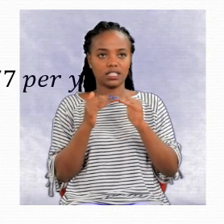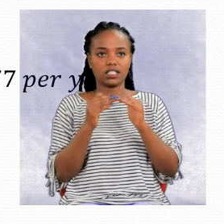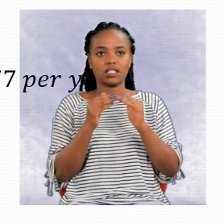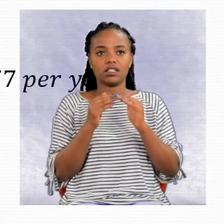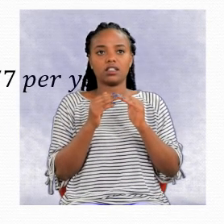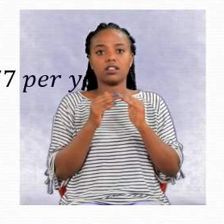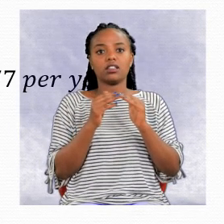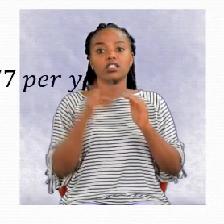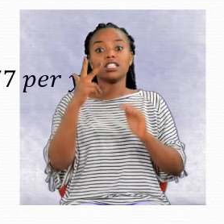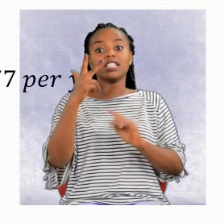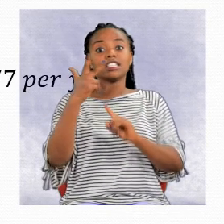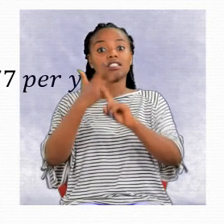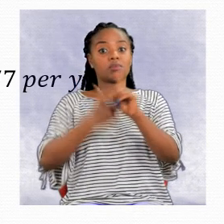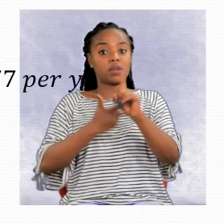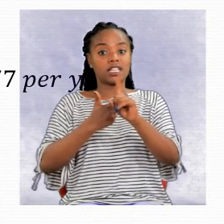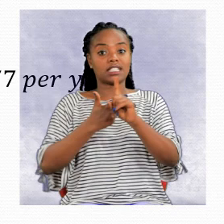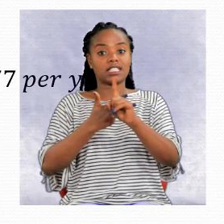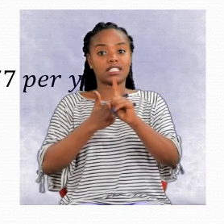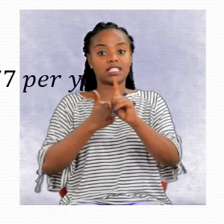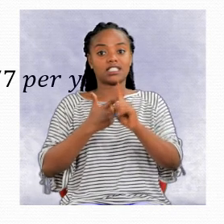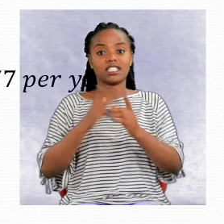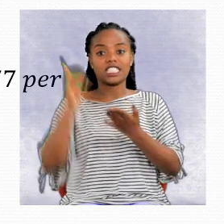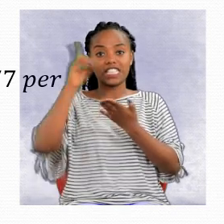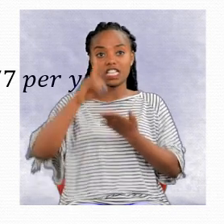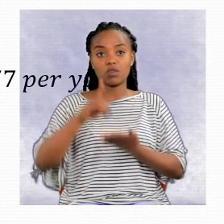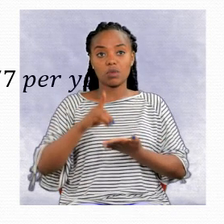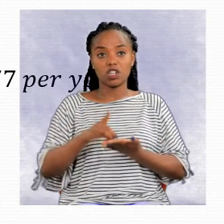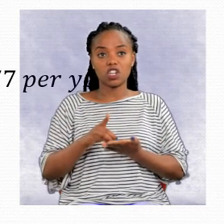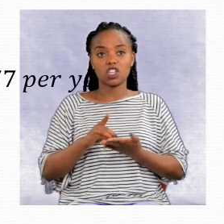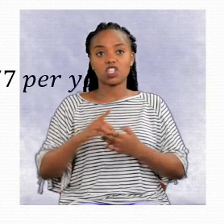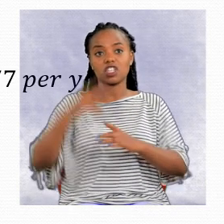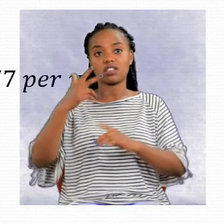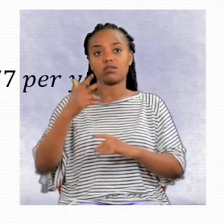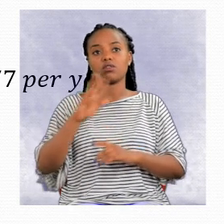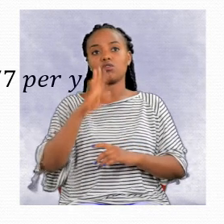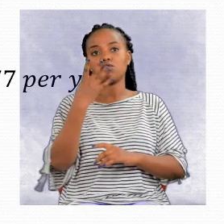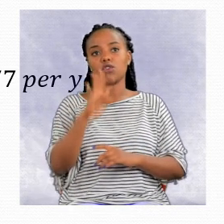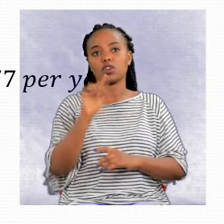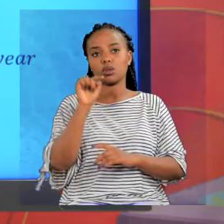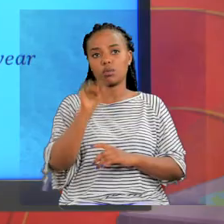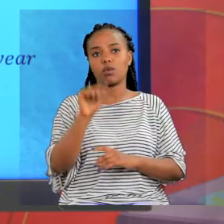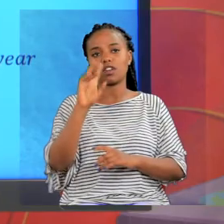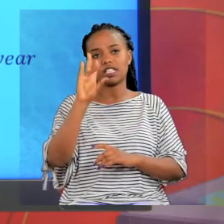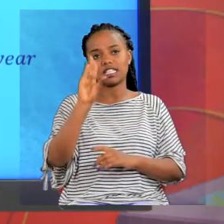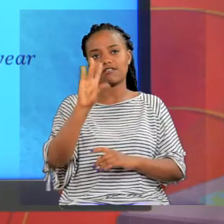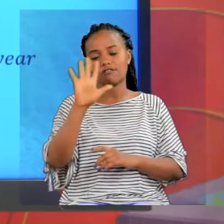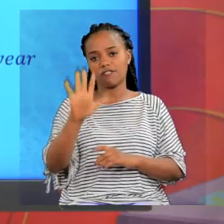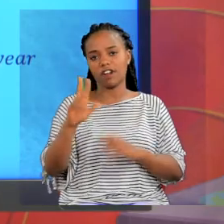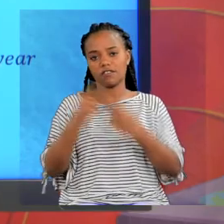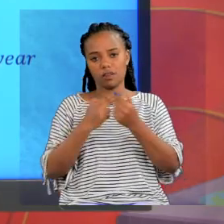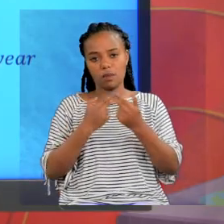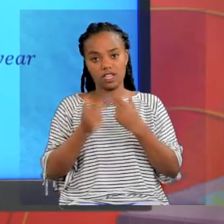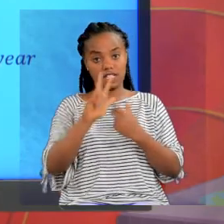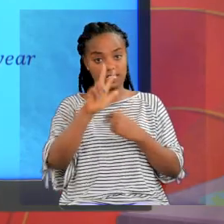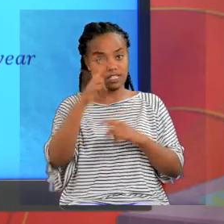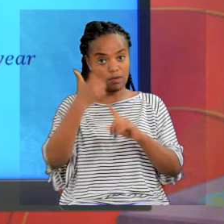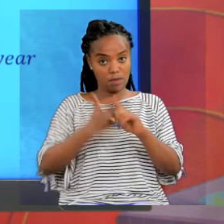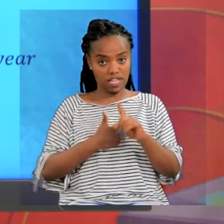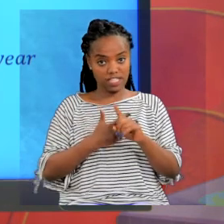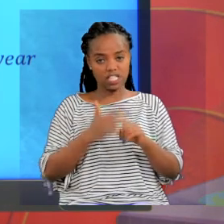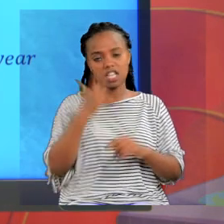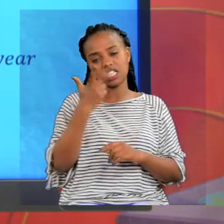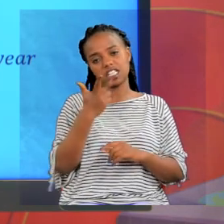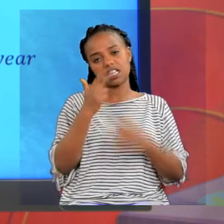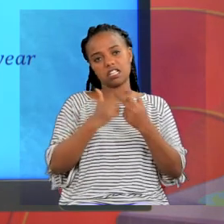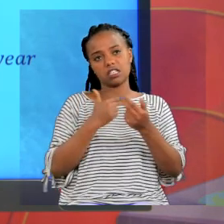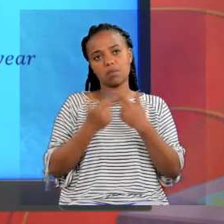for 3 months, the depreciation rate per month is this 14.75. So we have 3 months, you multiply by 3